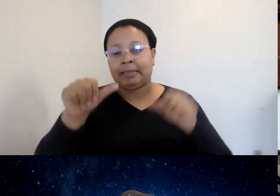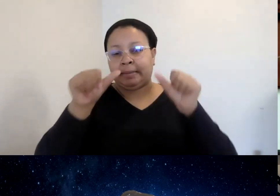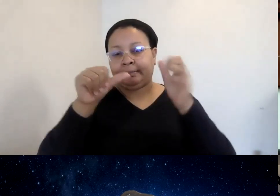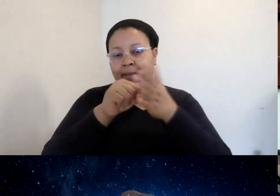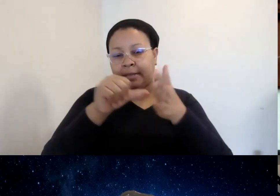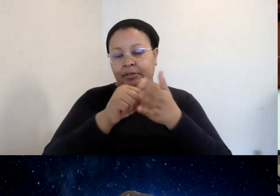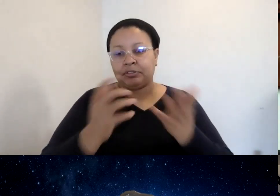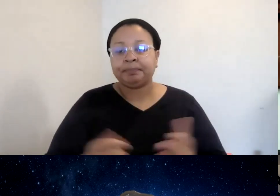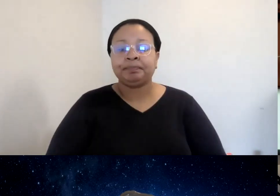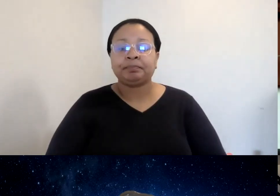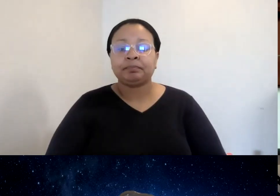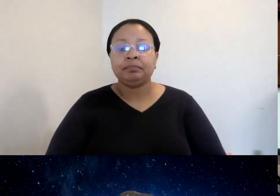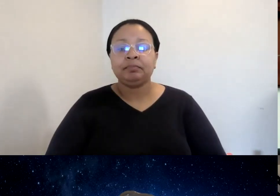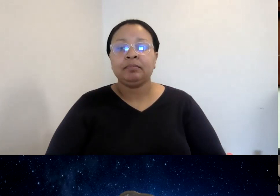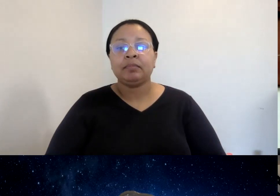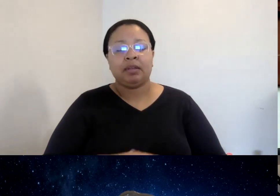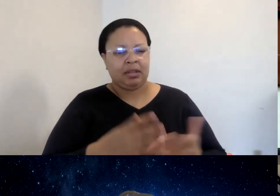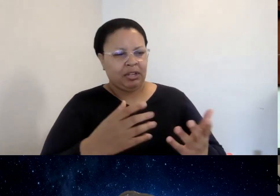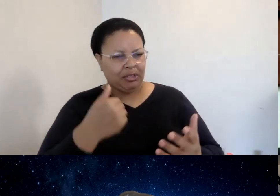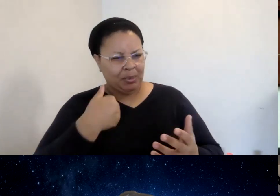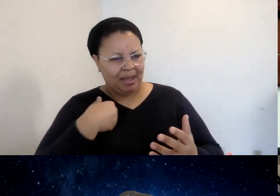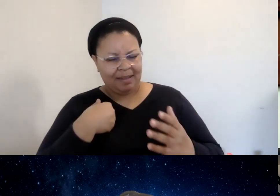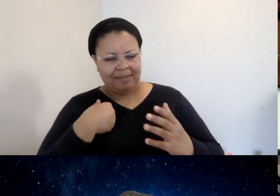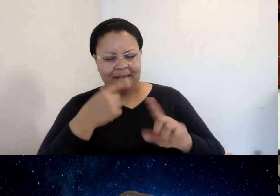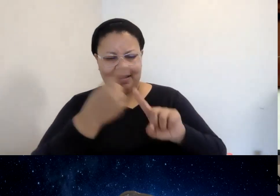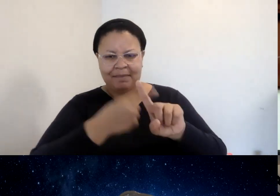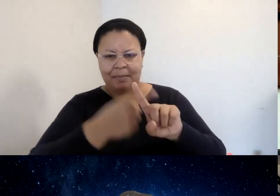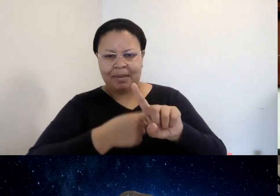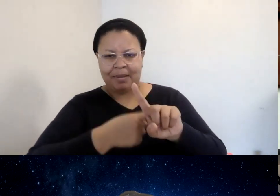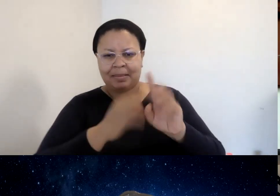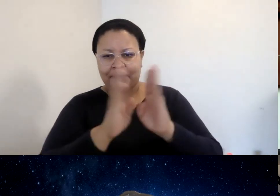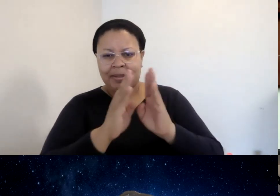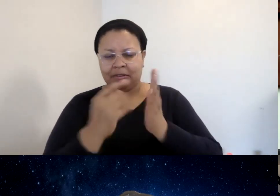Valerie Lewis asked, is there a monthly meeting to discuss these type of issues?